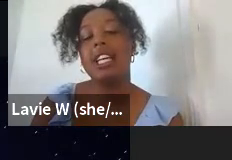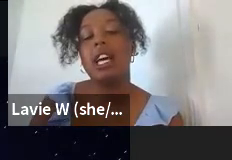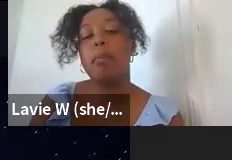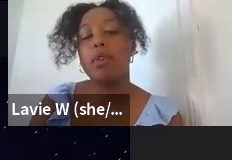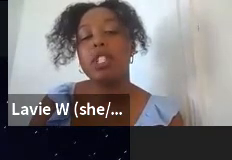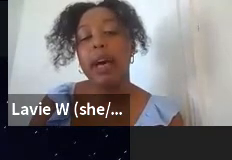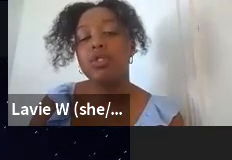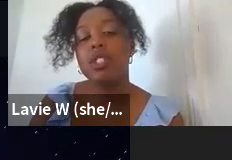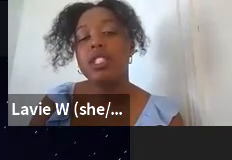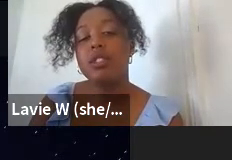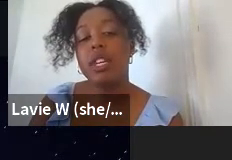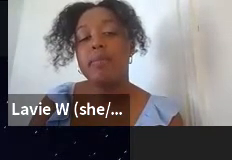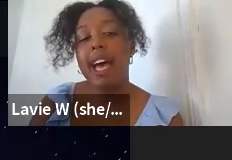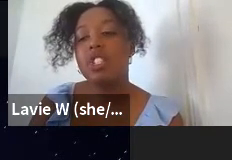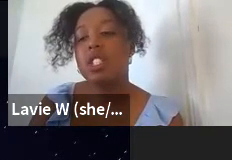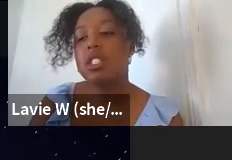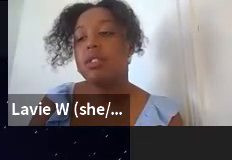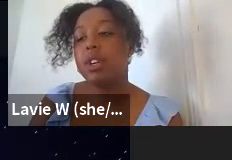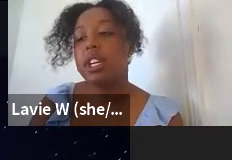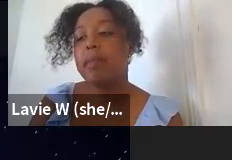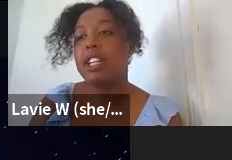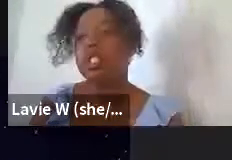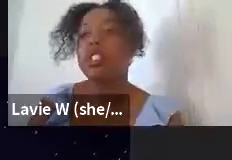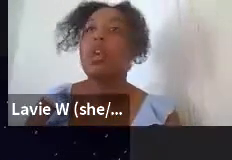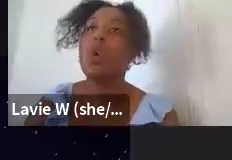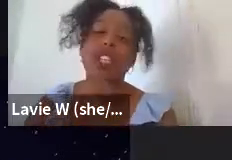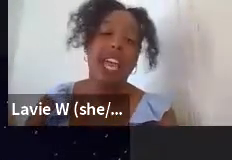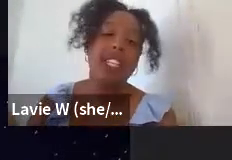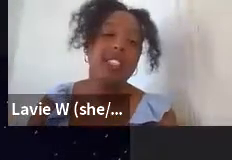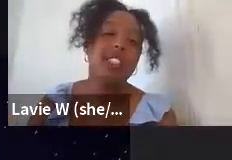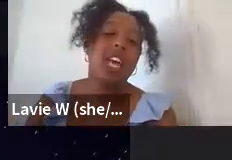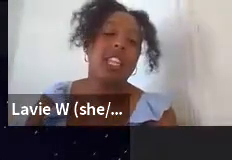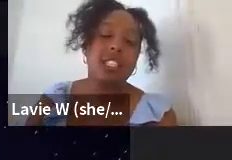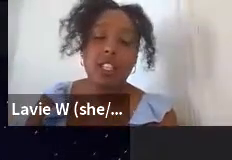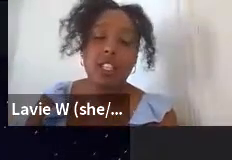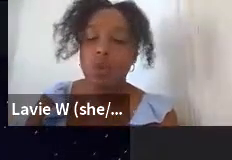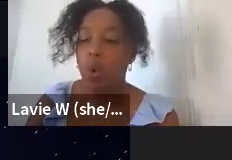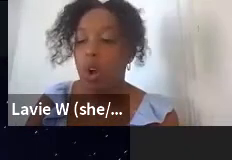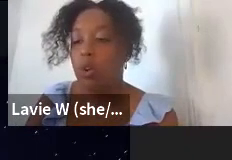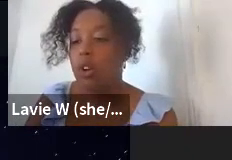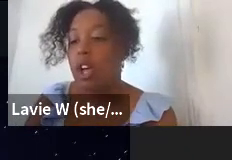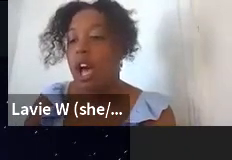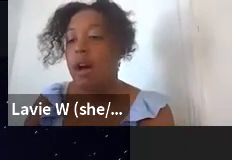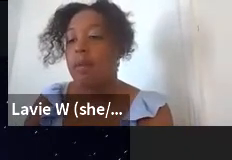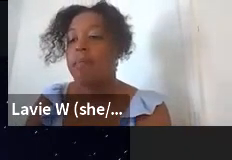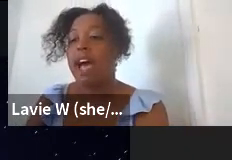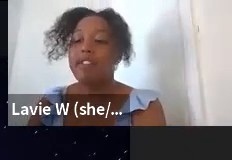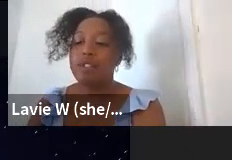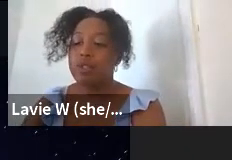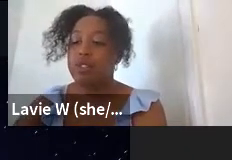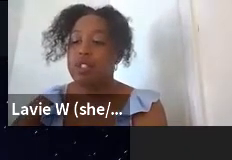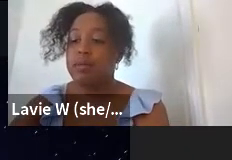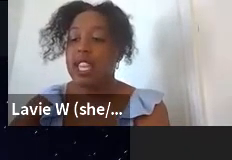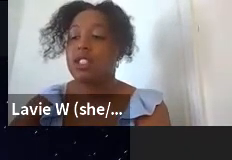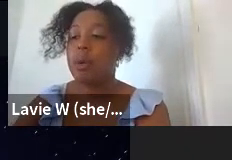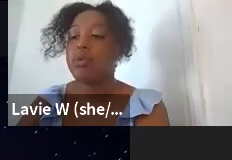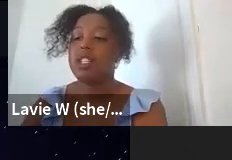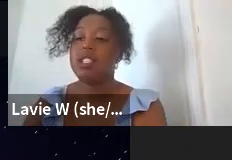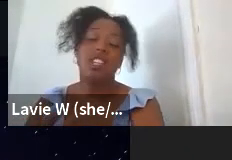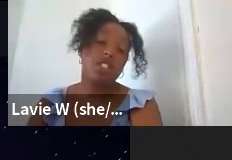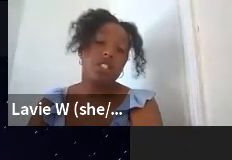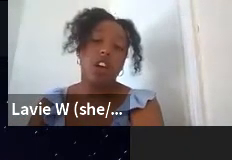that pushes boundaries and reimagines and goes against the status quo. Afrofuturism